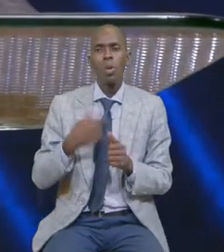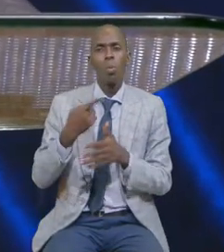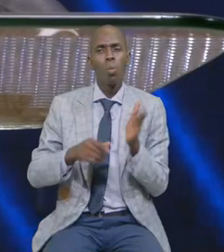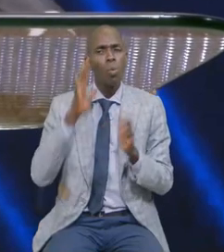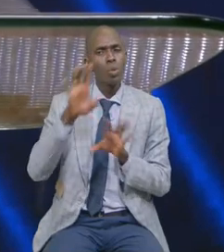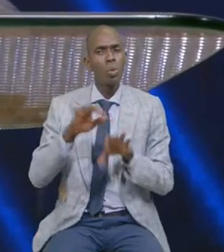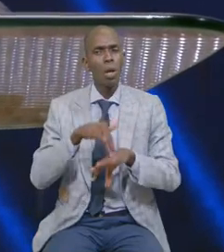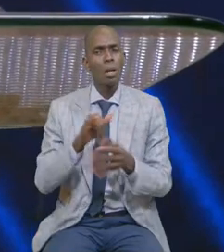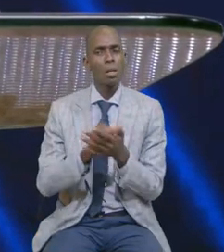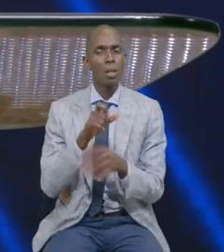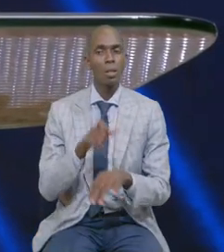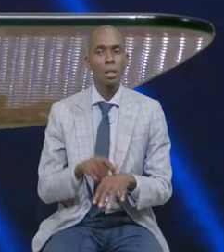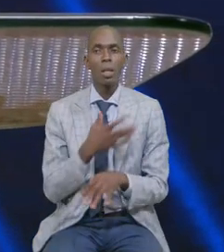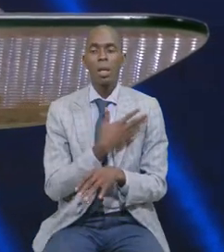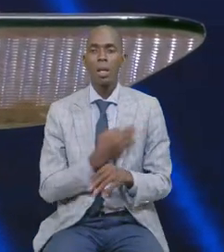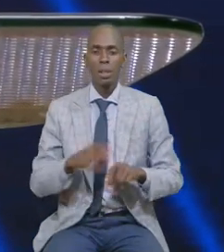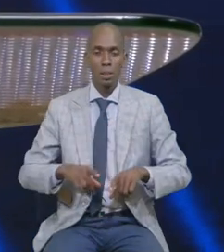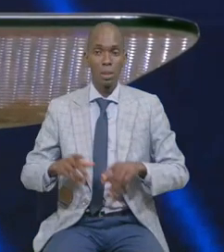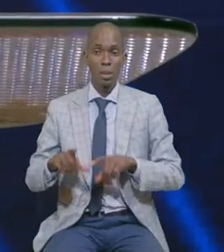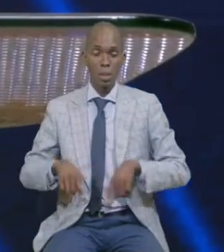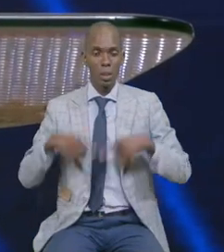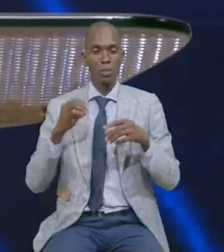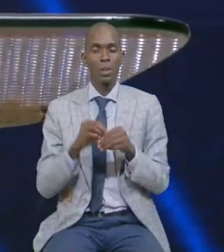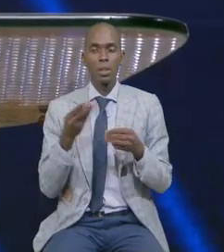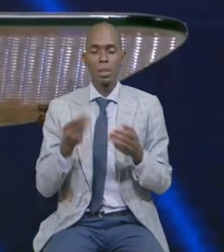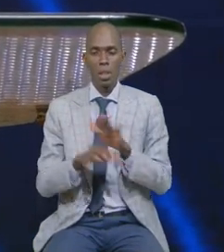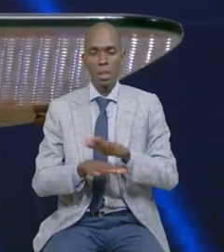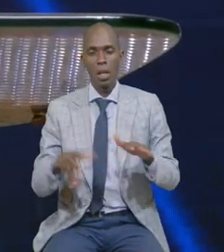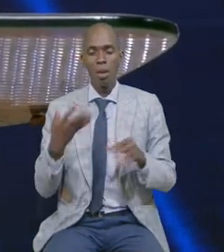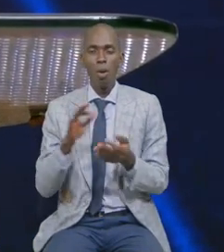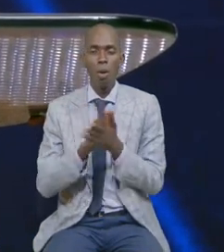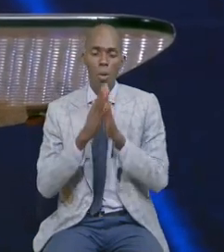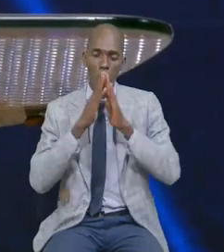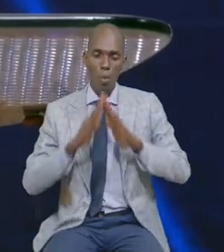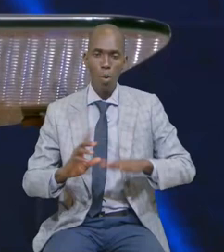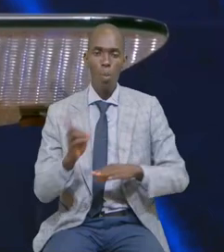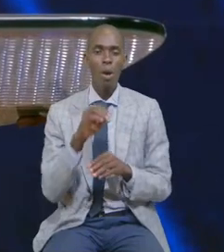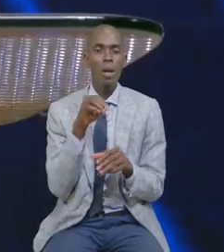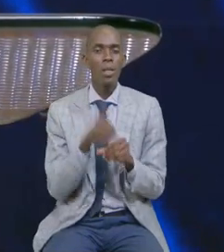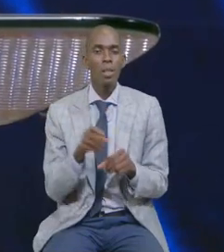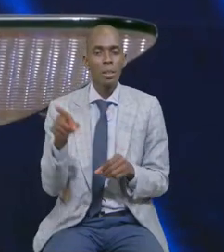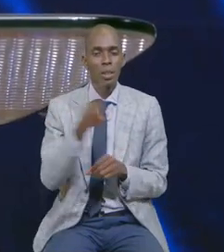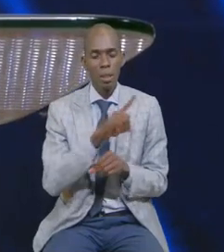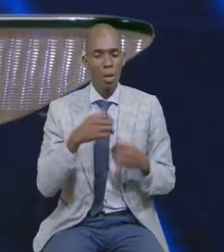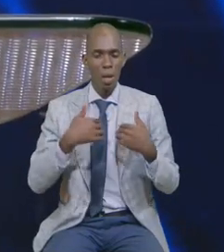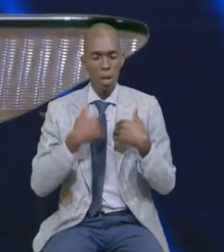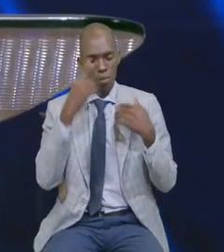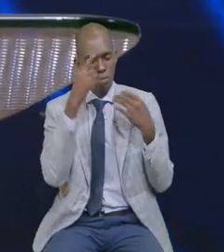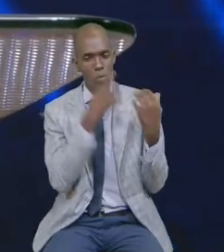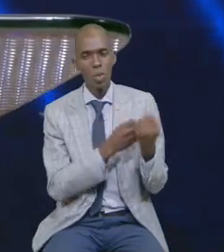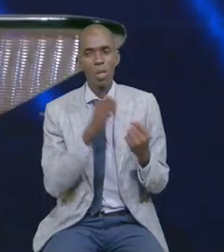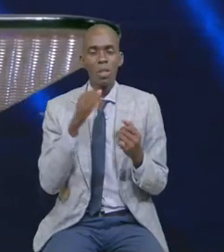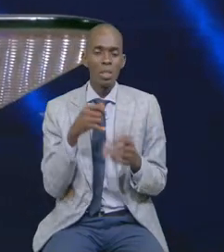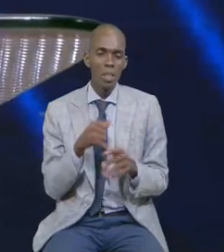time? And if in the land of peace, wherein thou trusted, they wearied